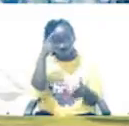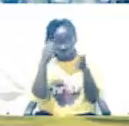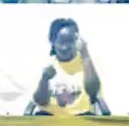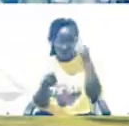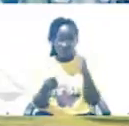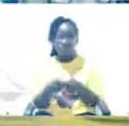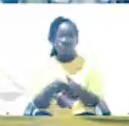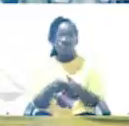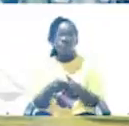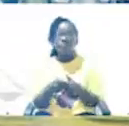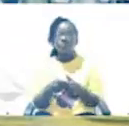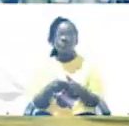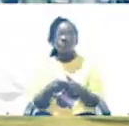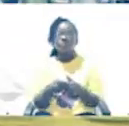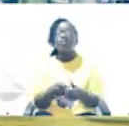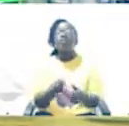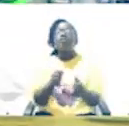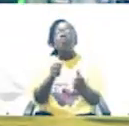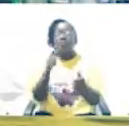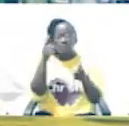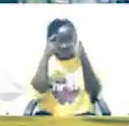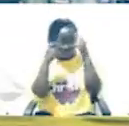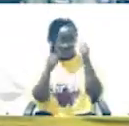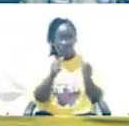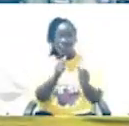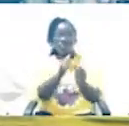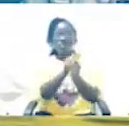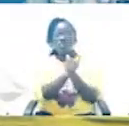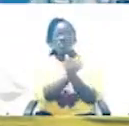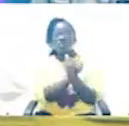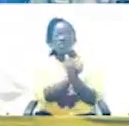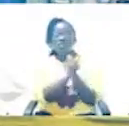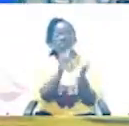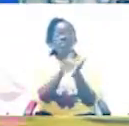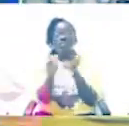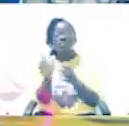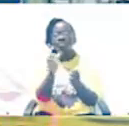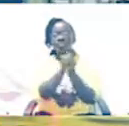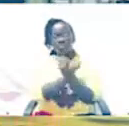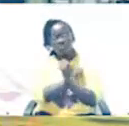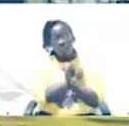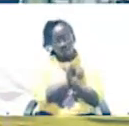because he loved the man who is dead.